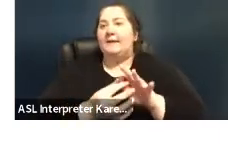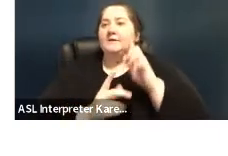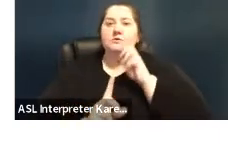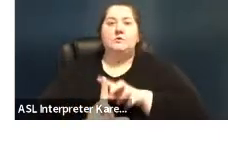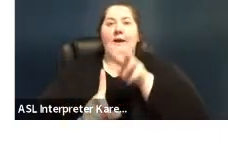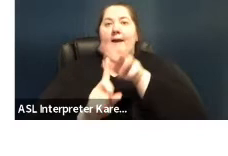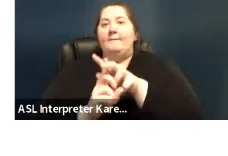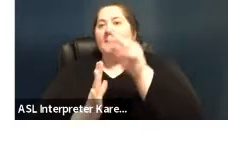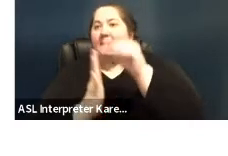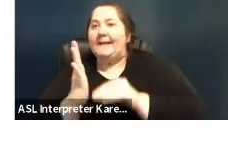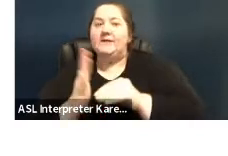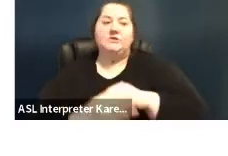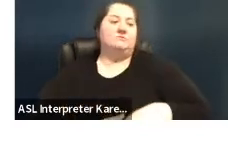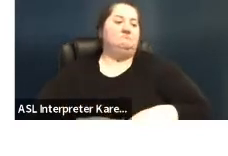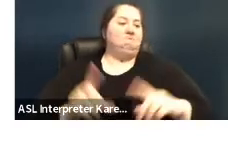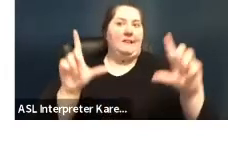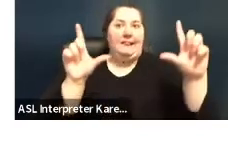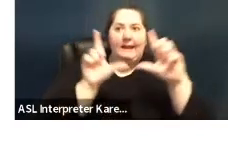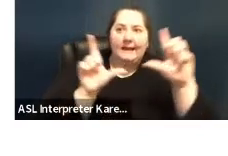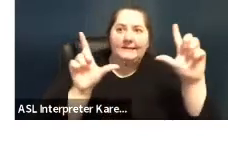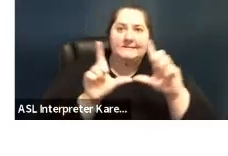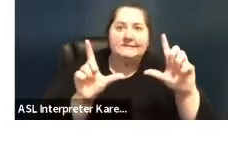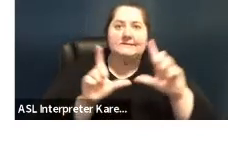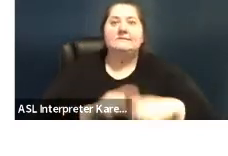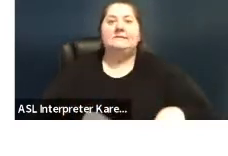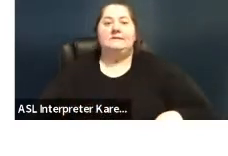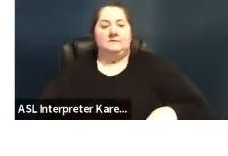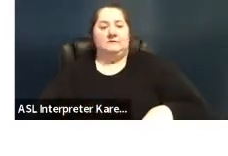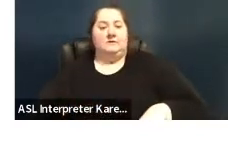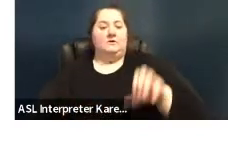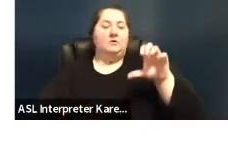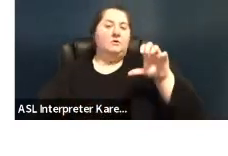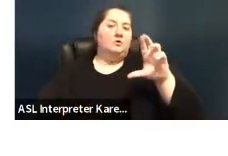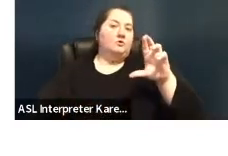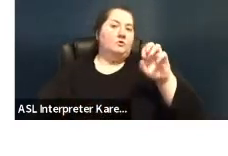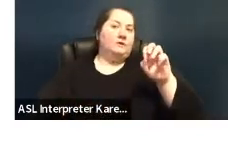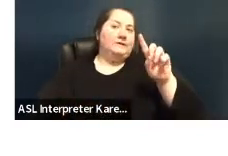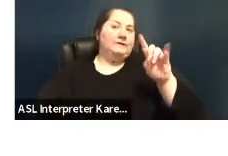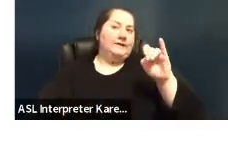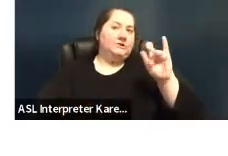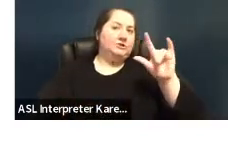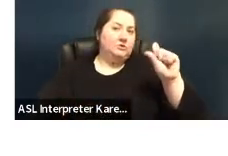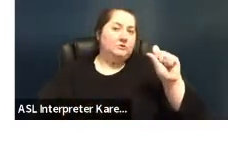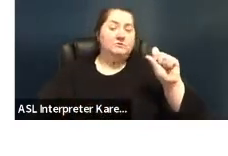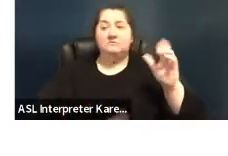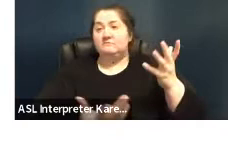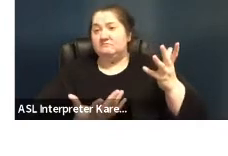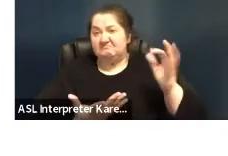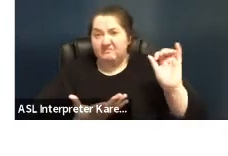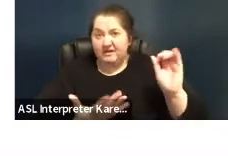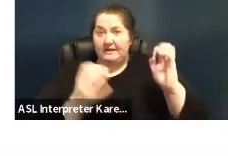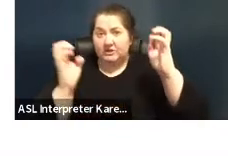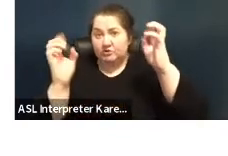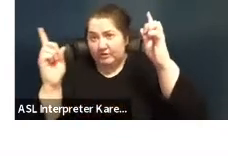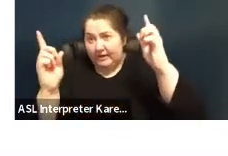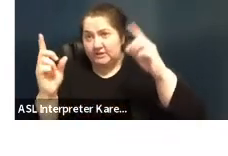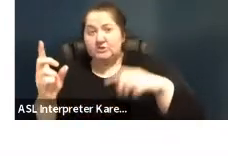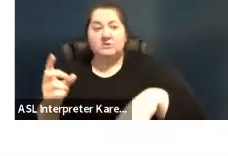applications, licensing, credentialing, for things like education,